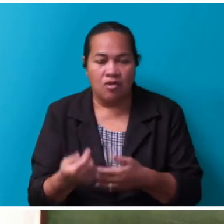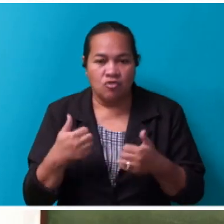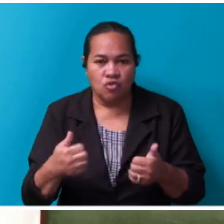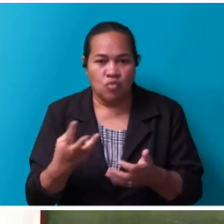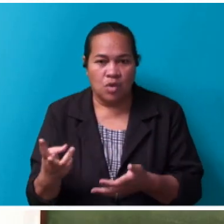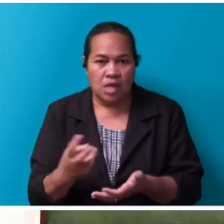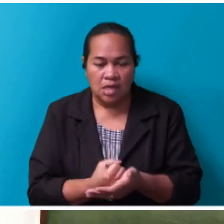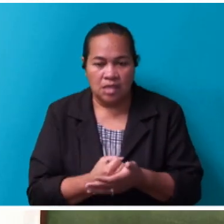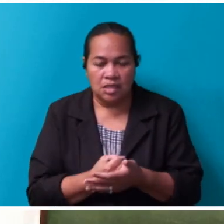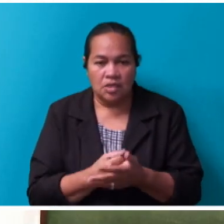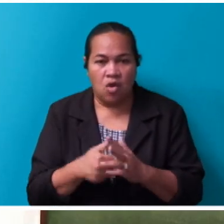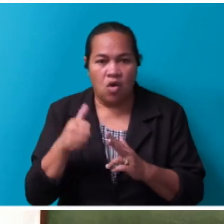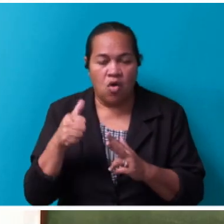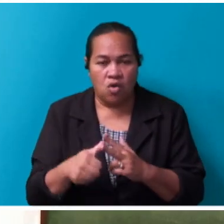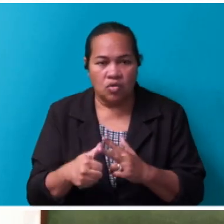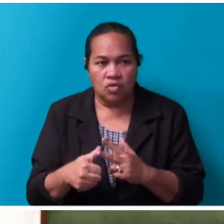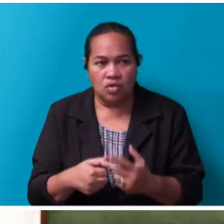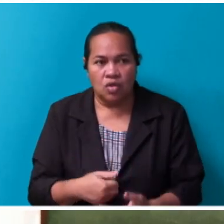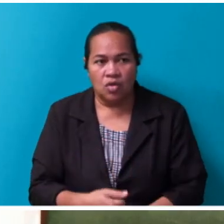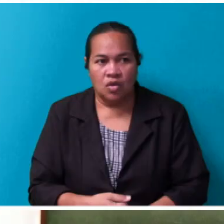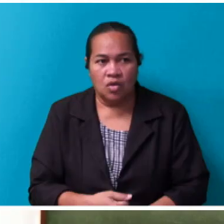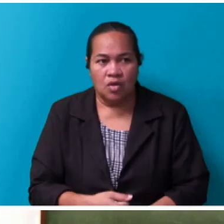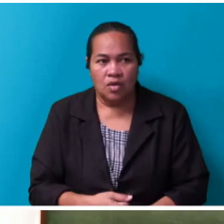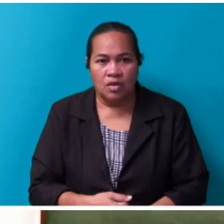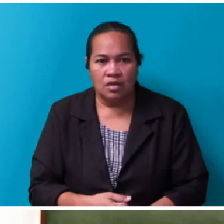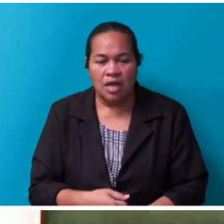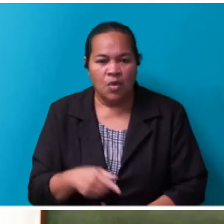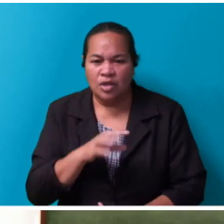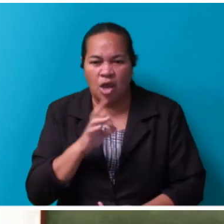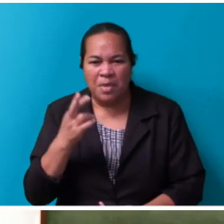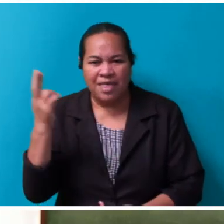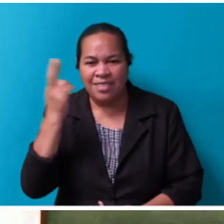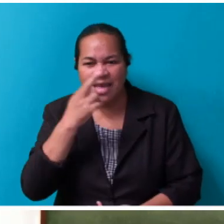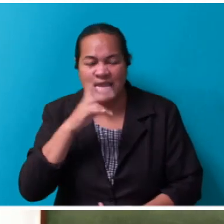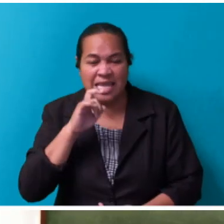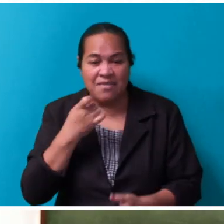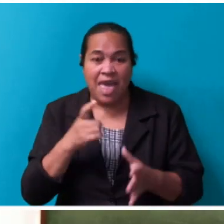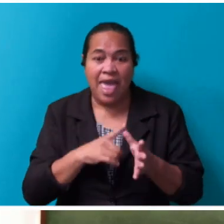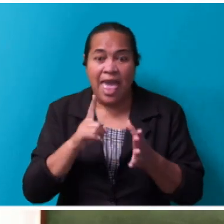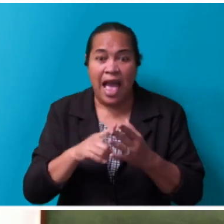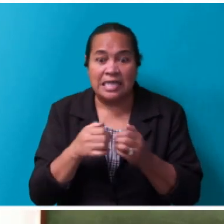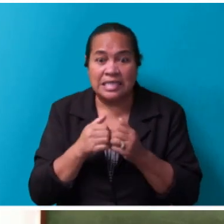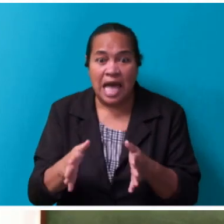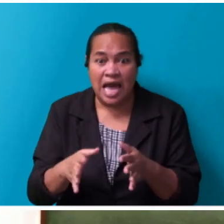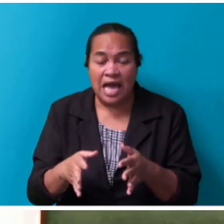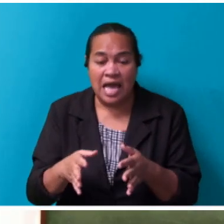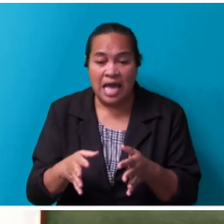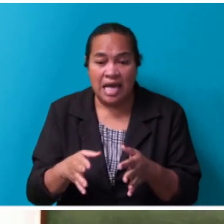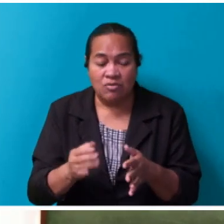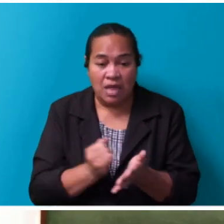are areas that may not come under threat once AI starts to get hold of the